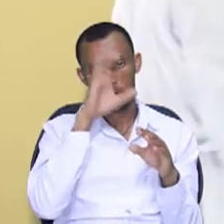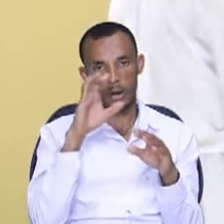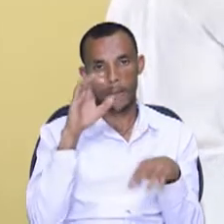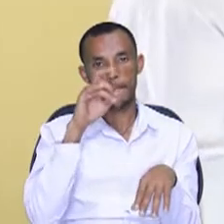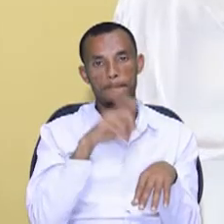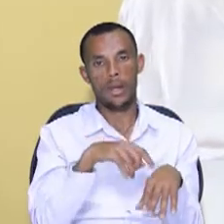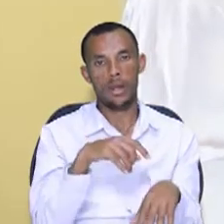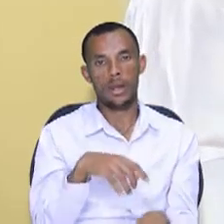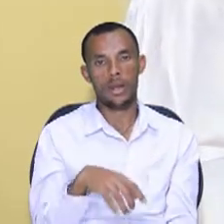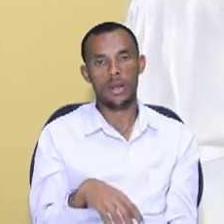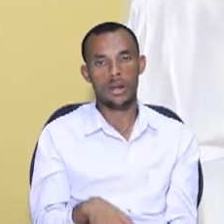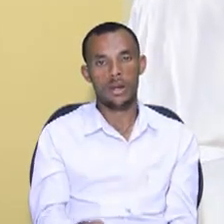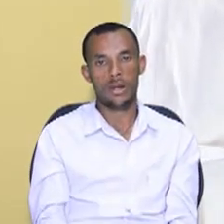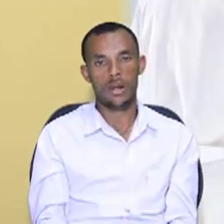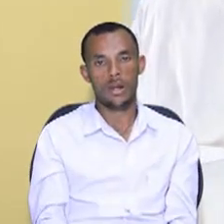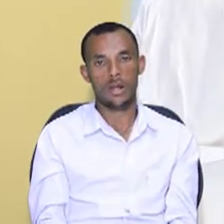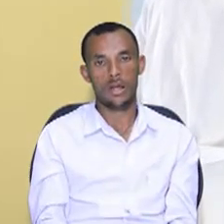in period